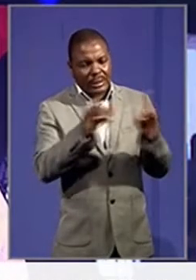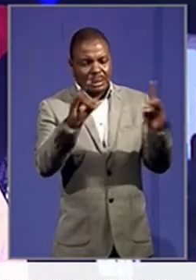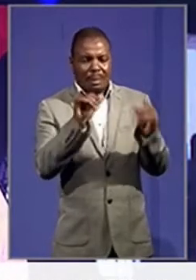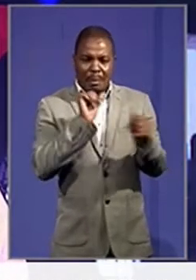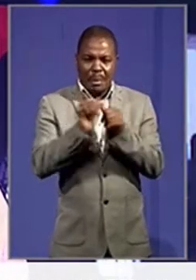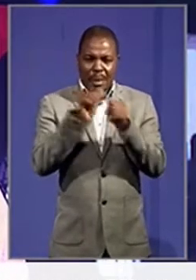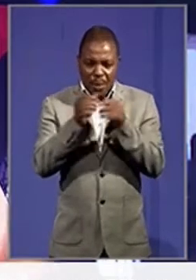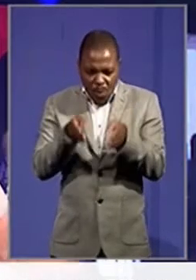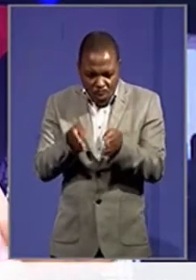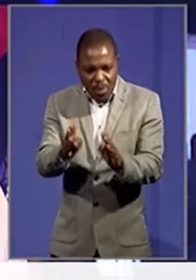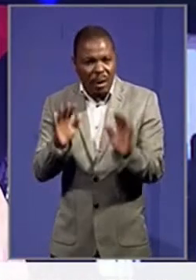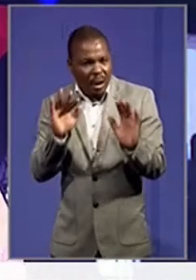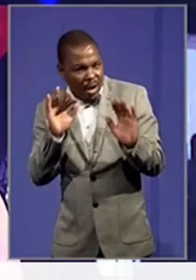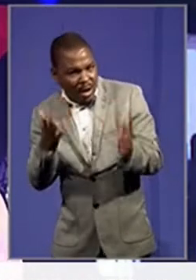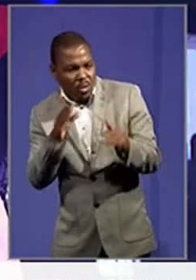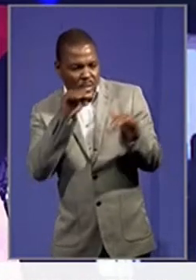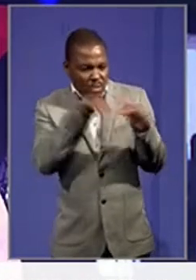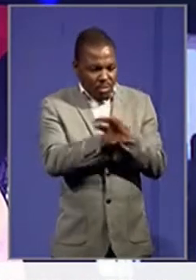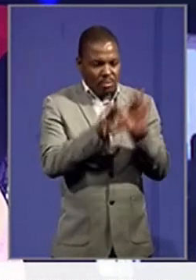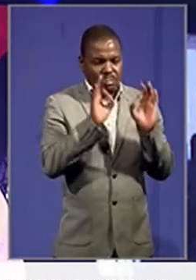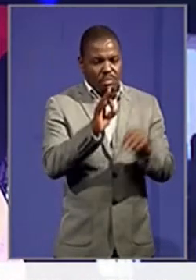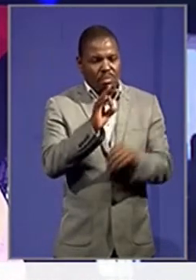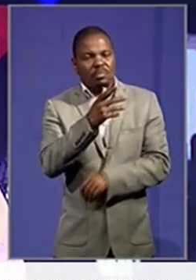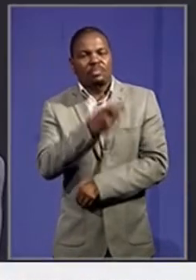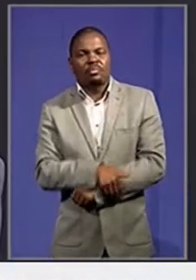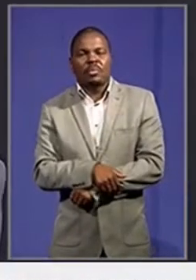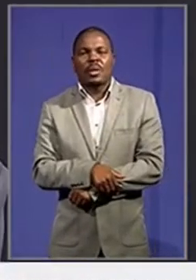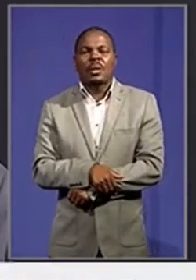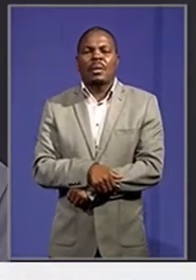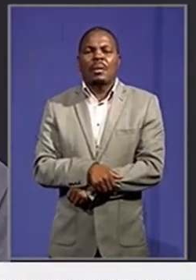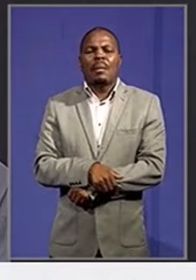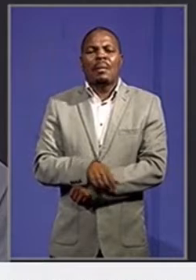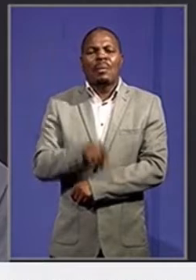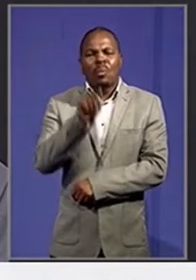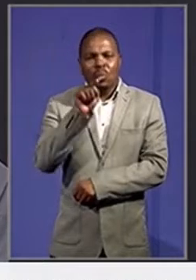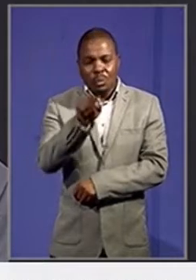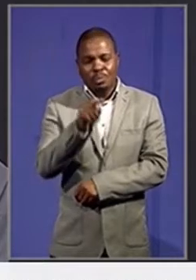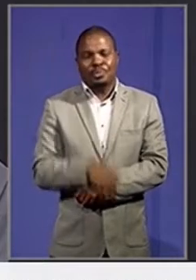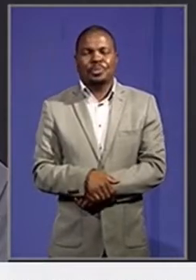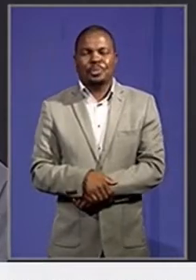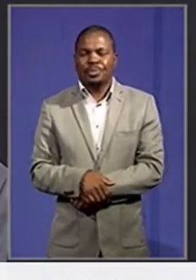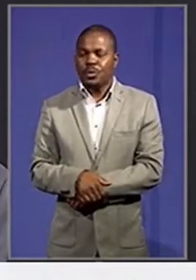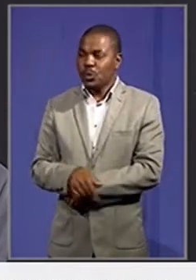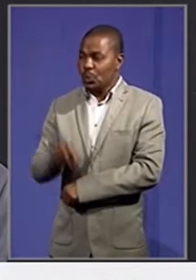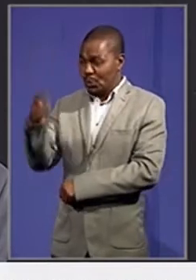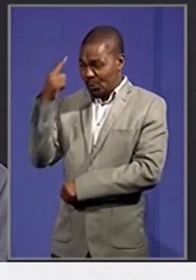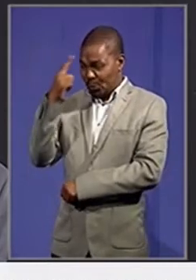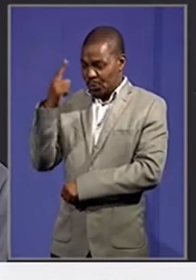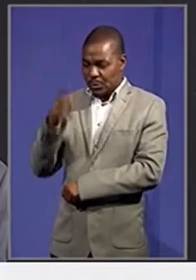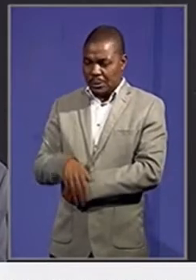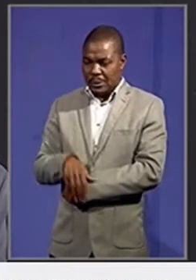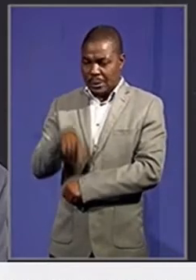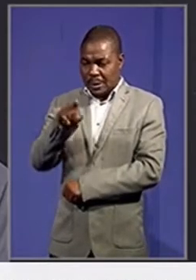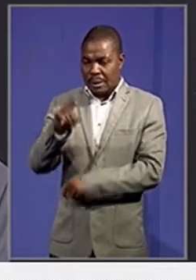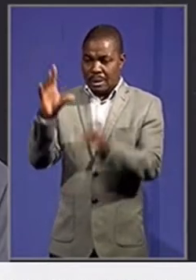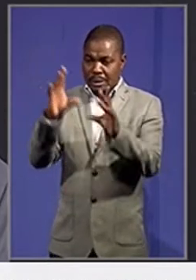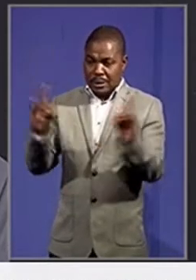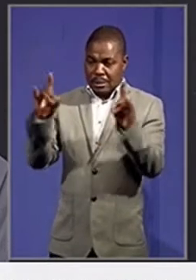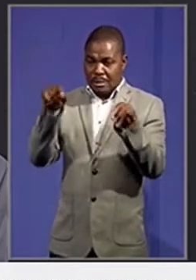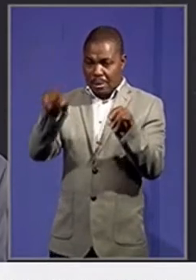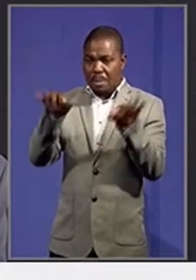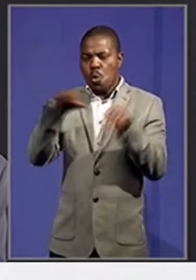e lokileng jwang gore batho ba kgone go fitlha stadium ba kene gantle. So Brian, wena mohlomong wa lejoka ka go khutlela stadium balatedi le